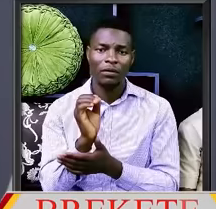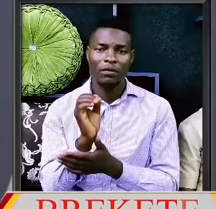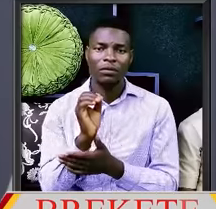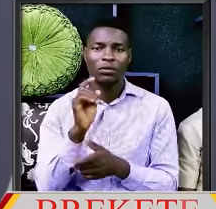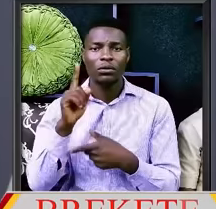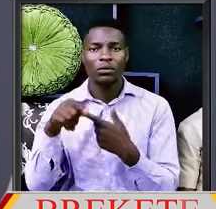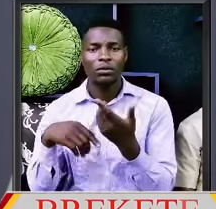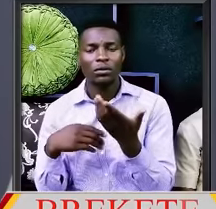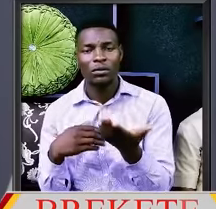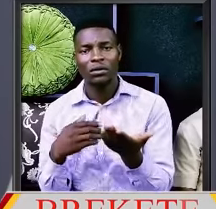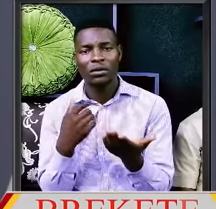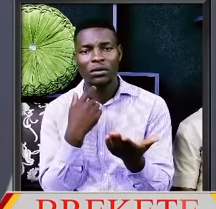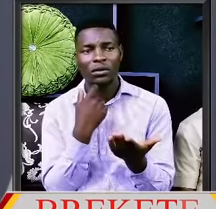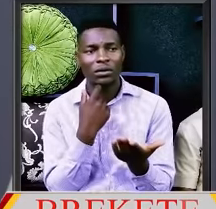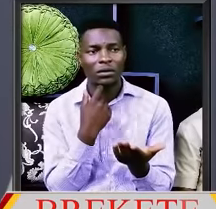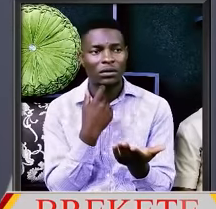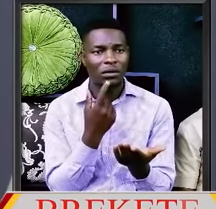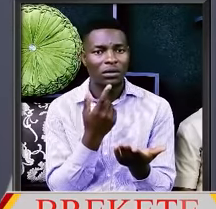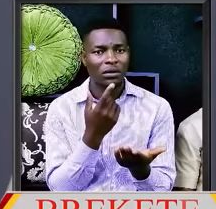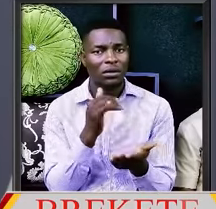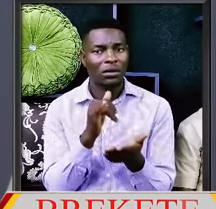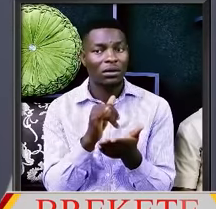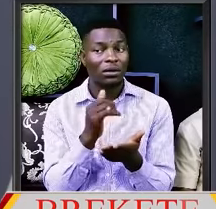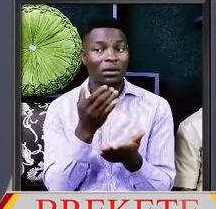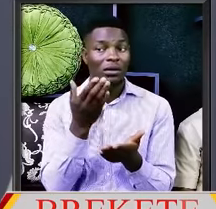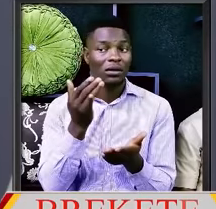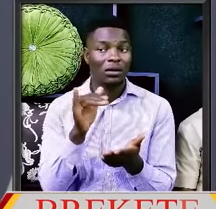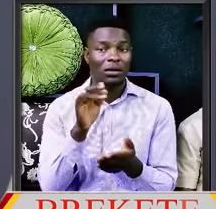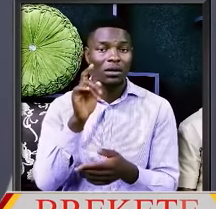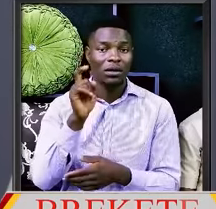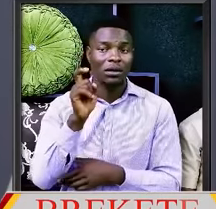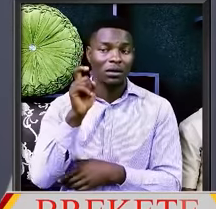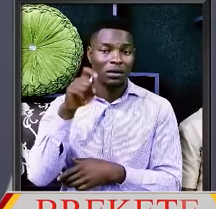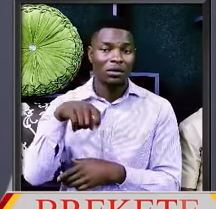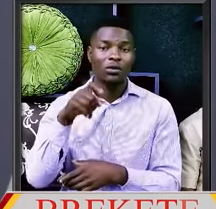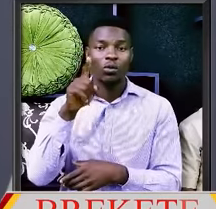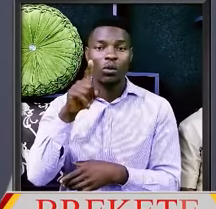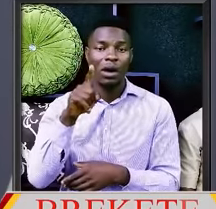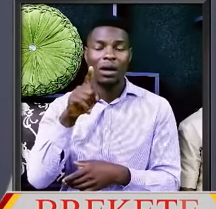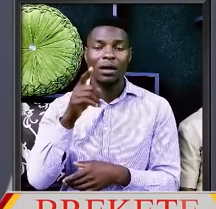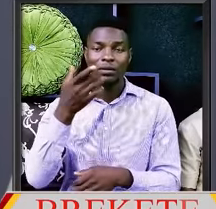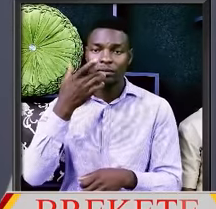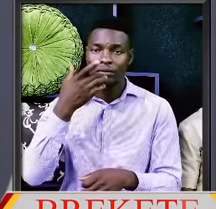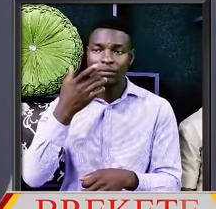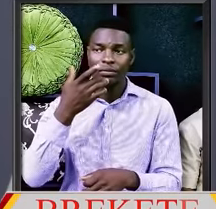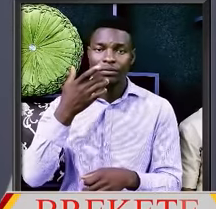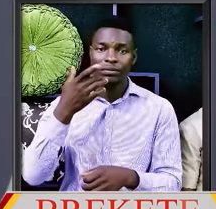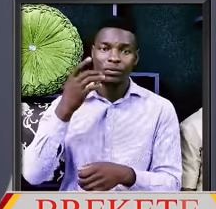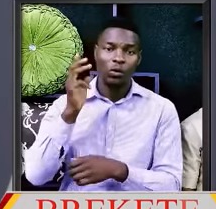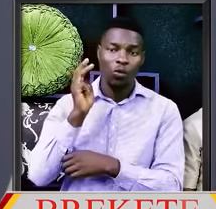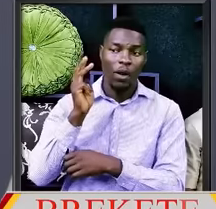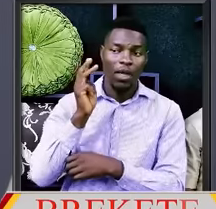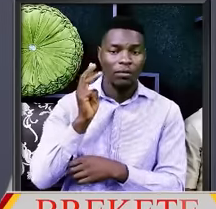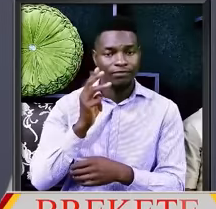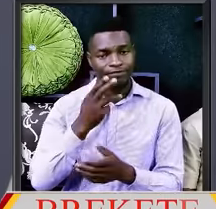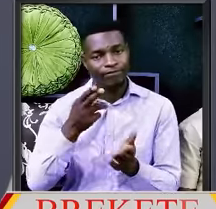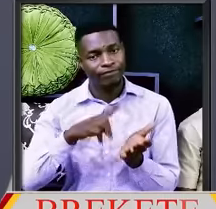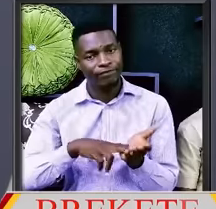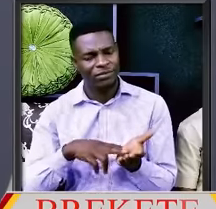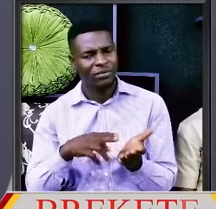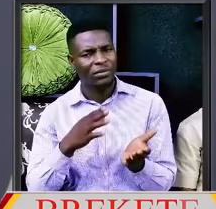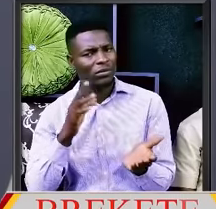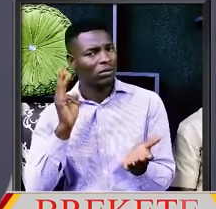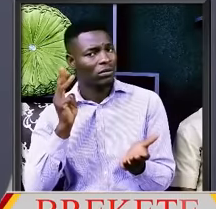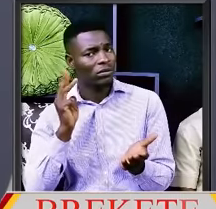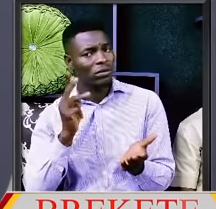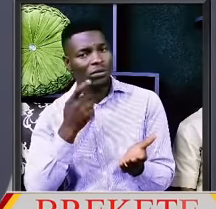Now they come say they want shorty, we go sign for him. And the shorty say he go come from Omahiade. We come tell